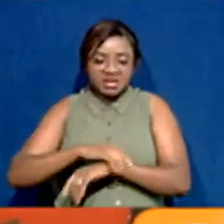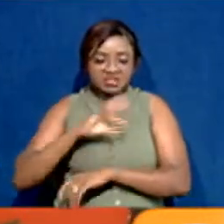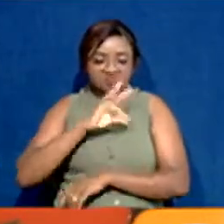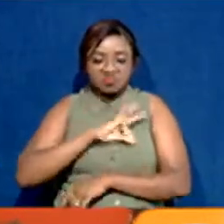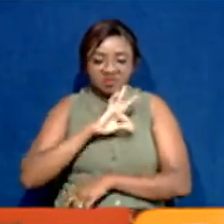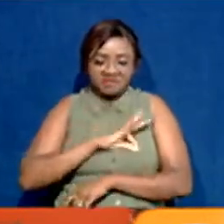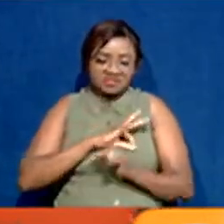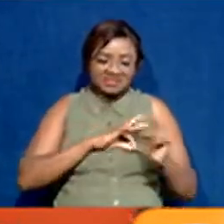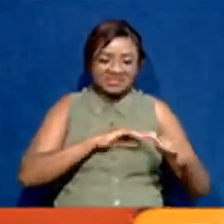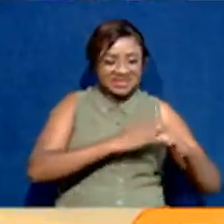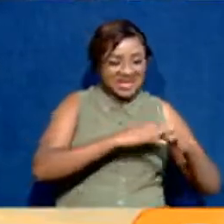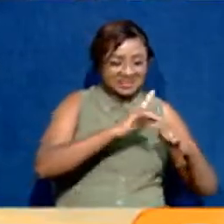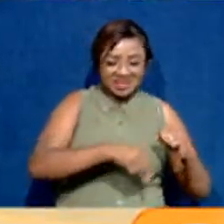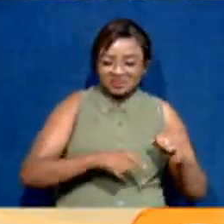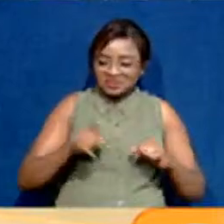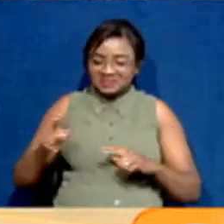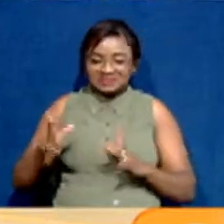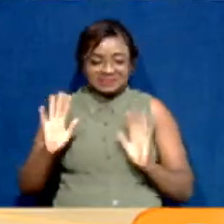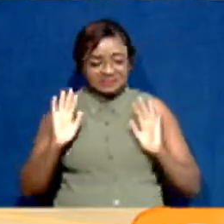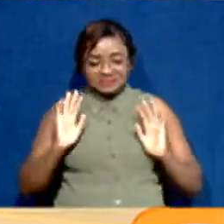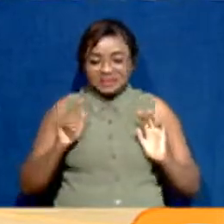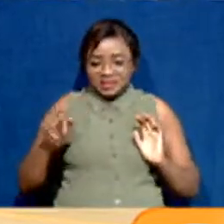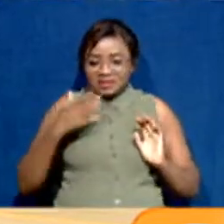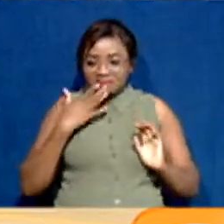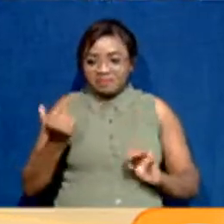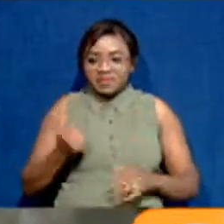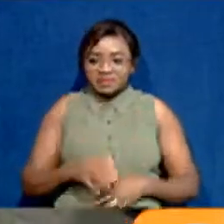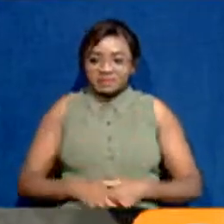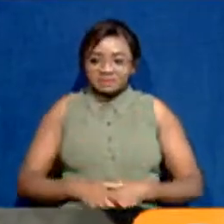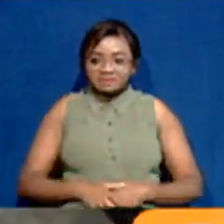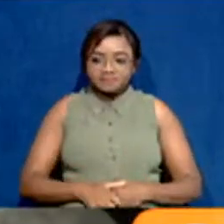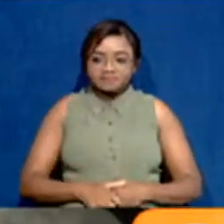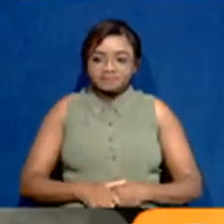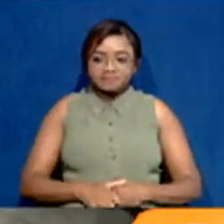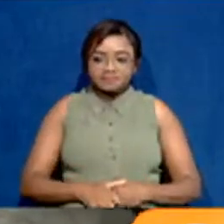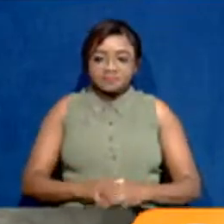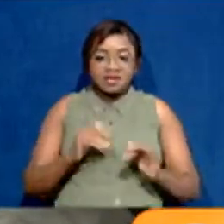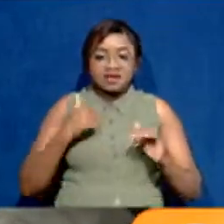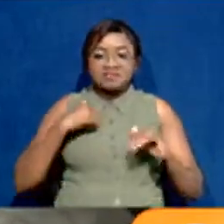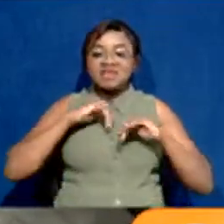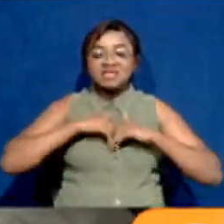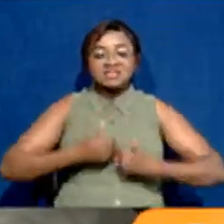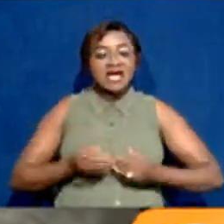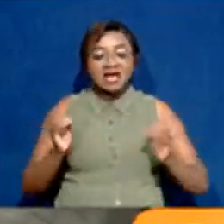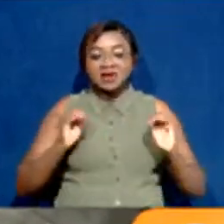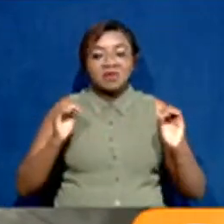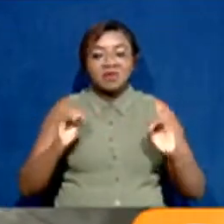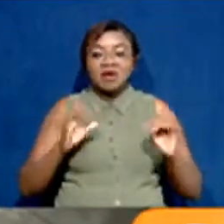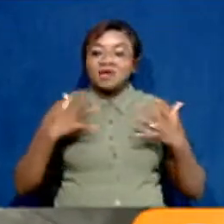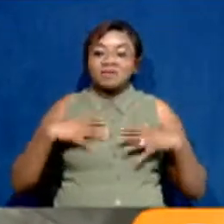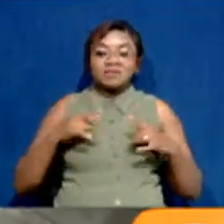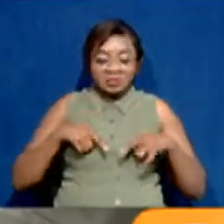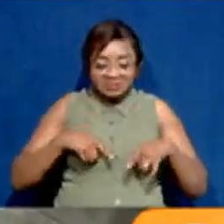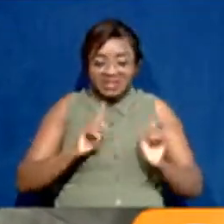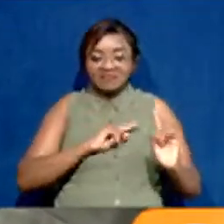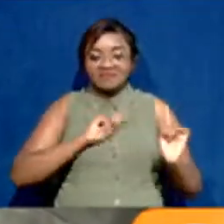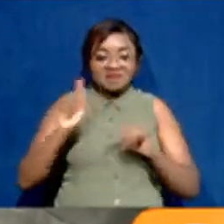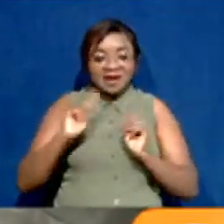also experiencing a change while driving around. Hata si choki kuitana. Watu wanajireta